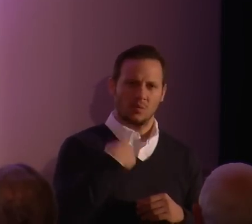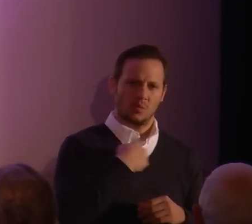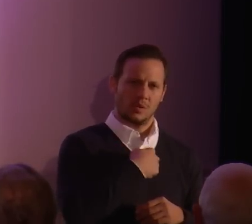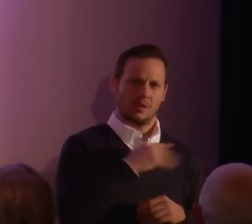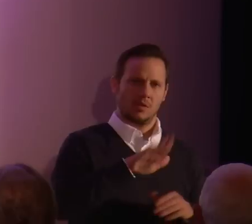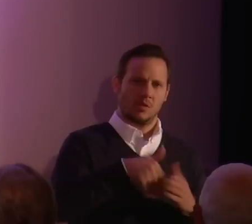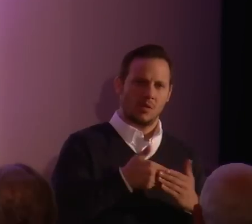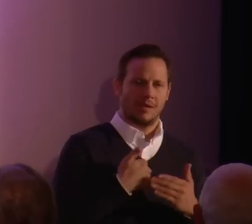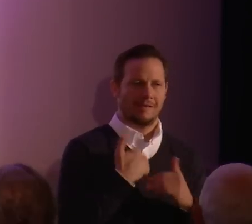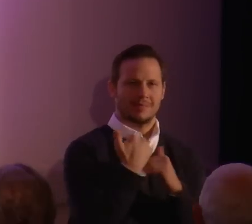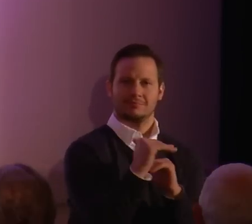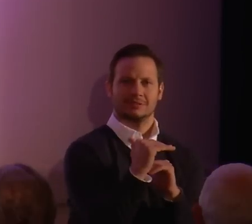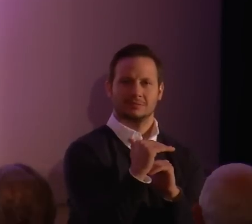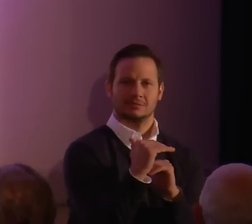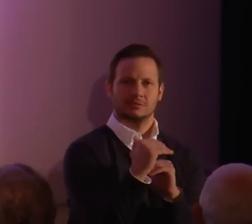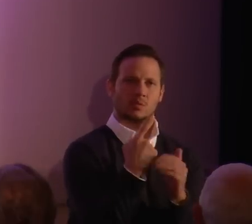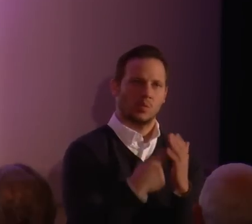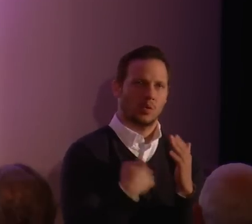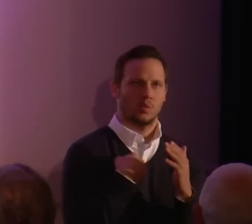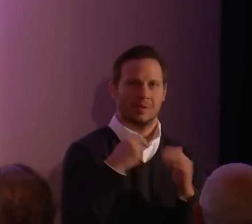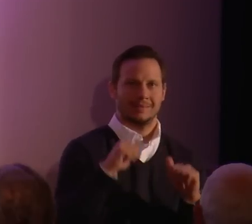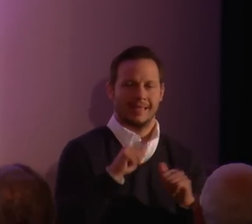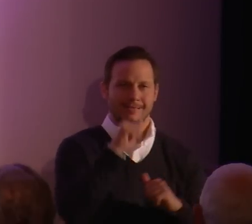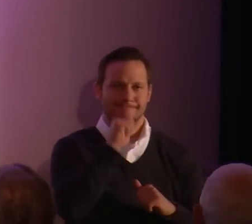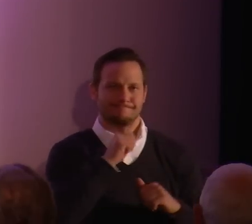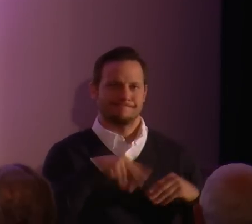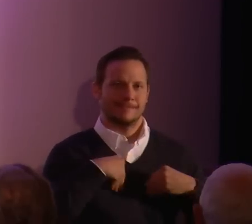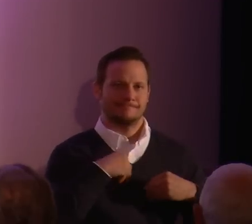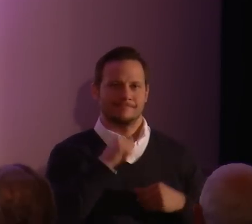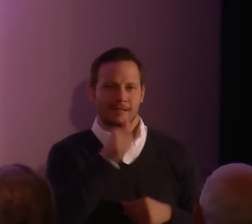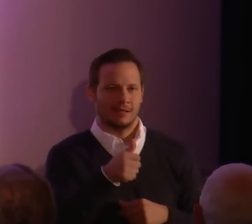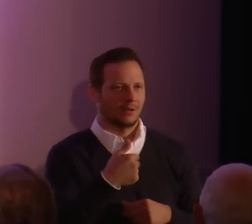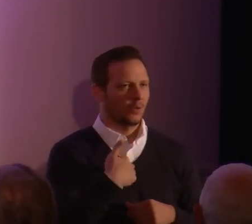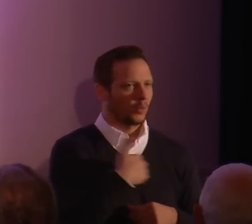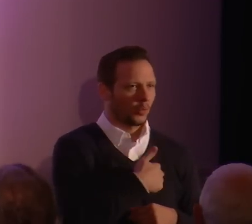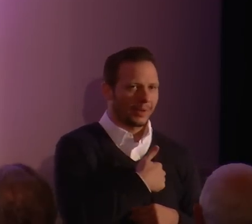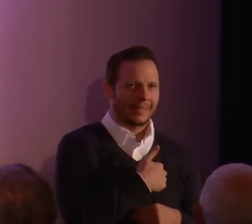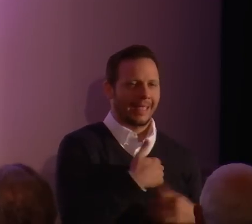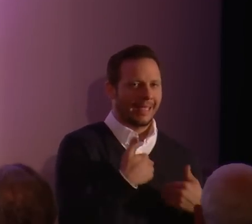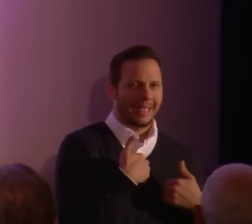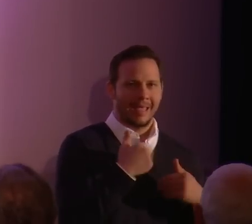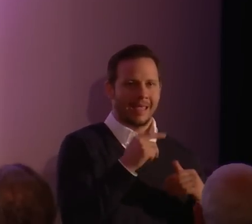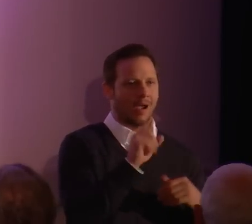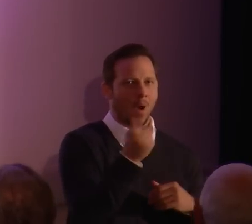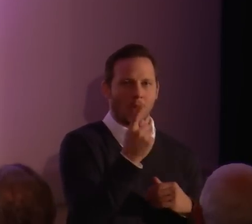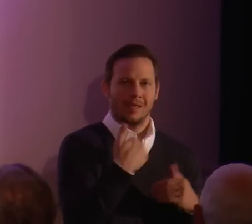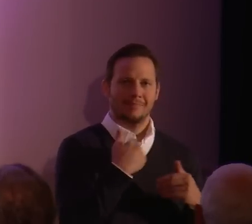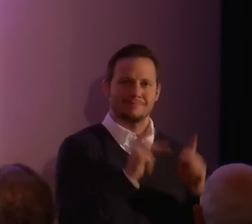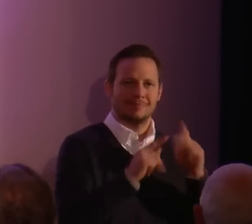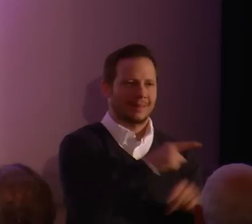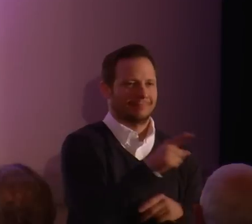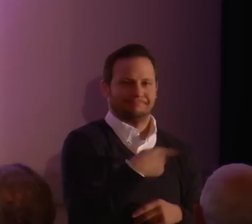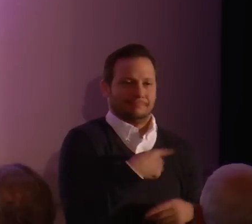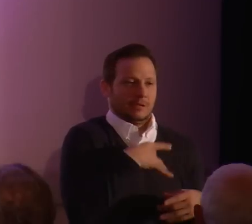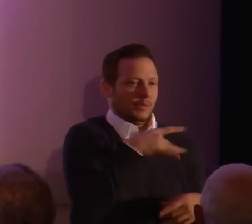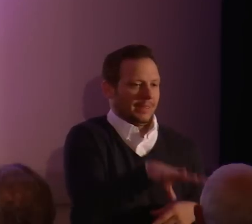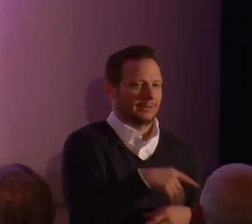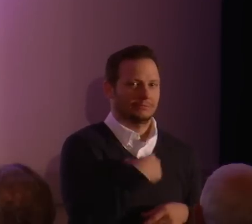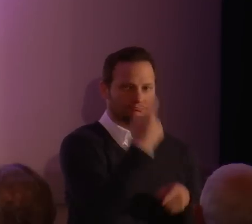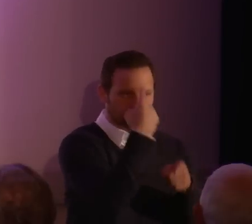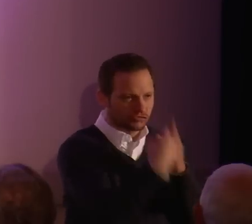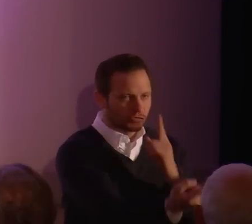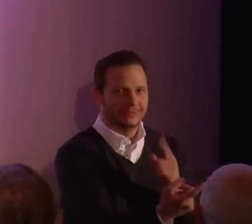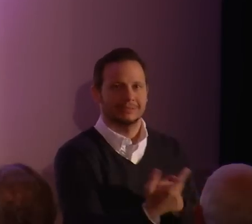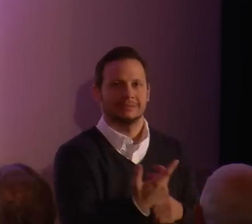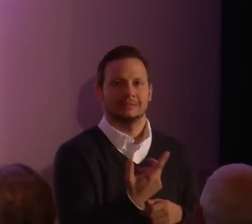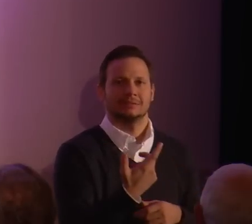We all have people that we don't like. We have personalities we clash with and beliefs we disagree with. We are not always